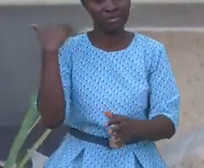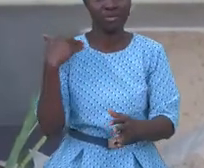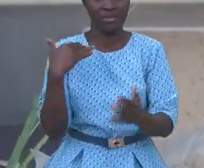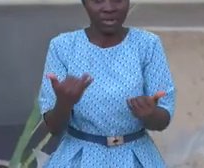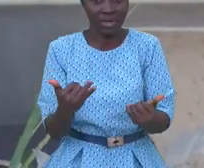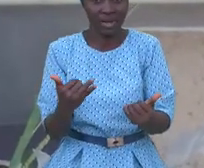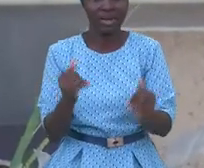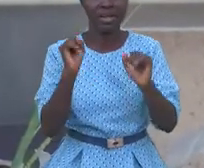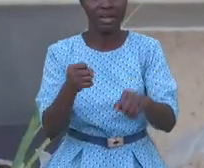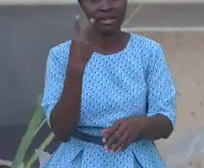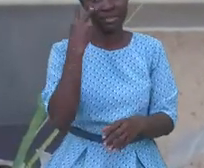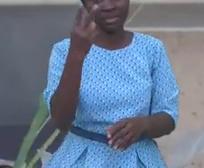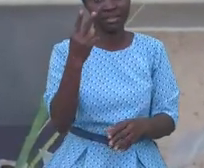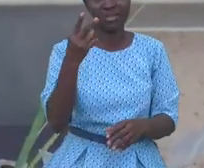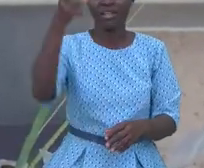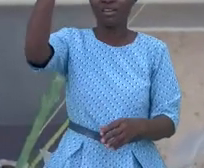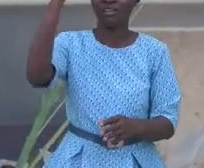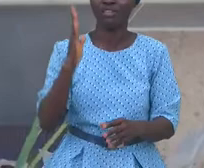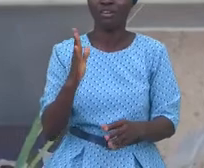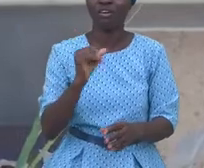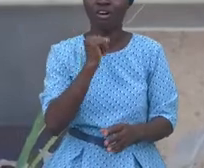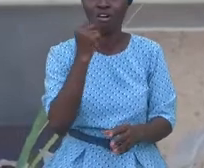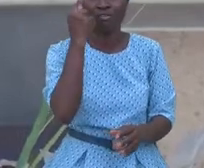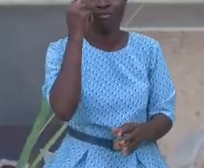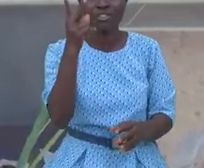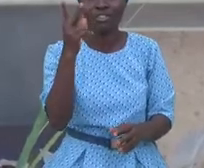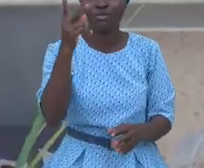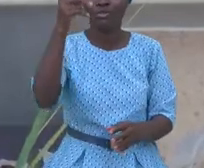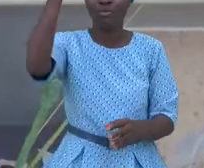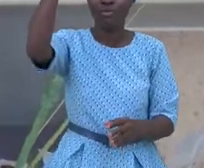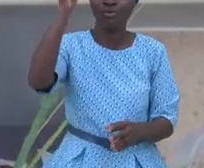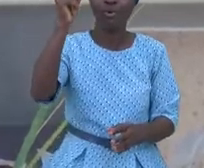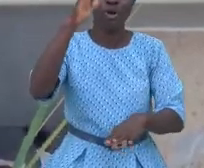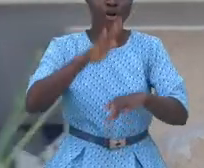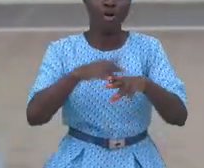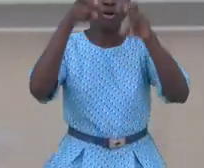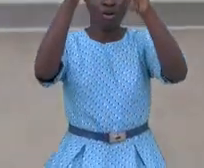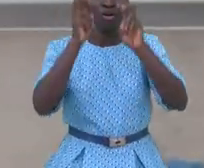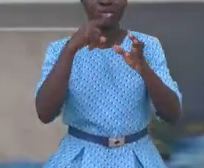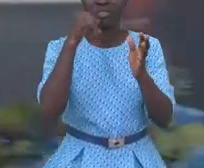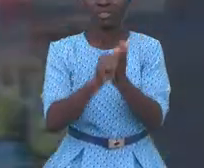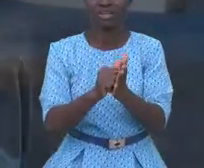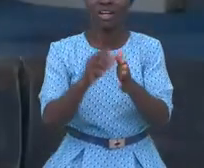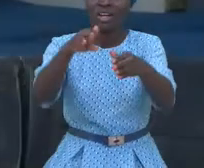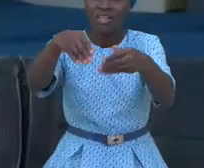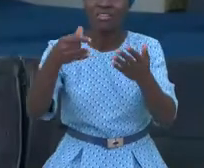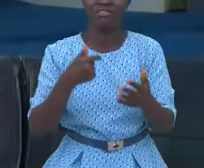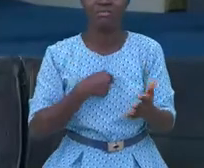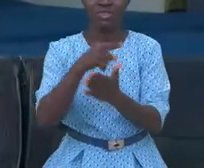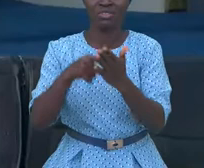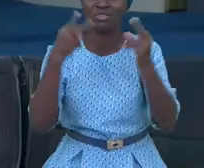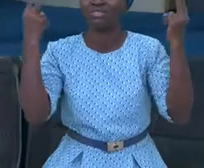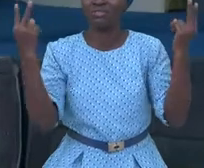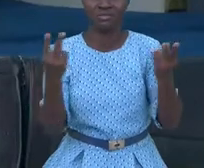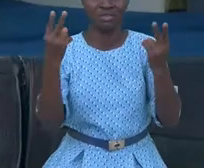God, the invisible one, on the throne. He said, give me this victory. I want to